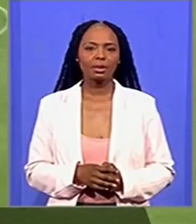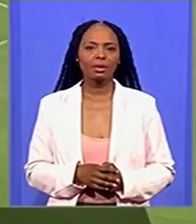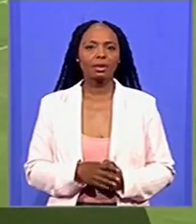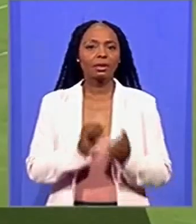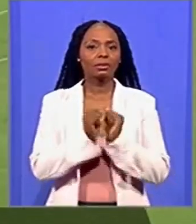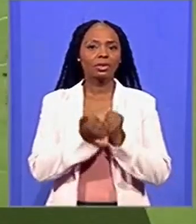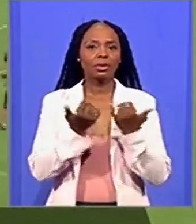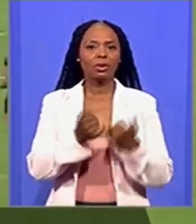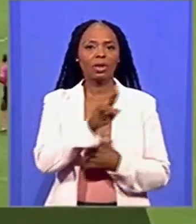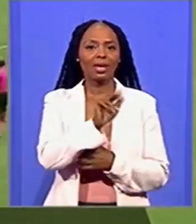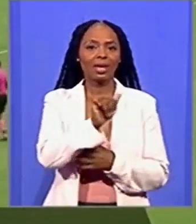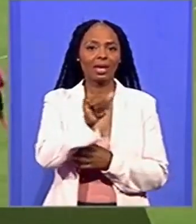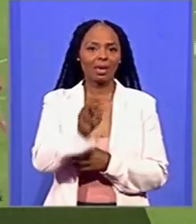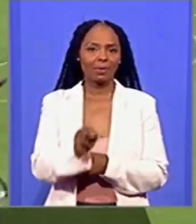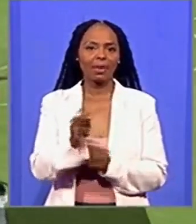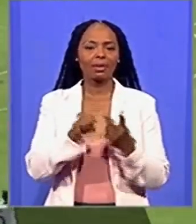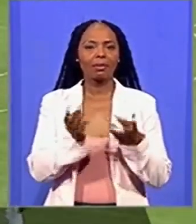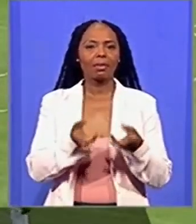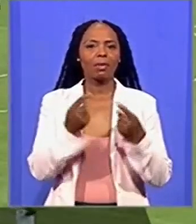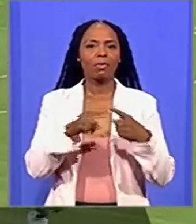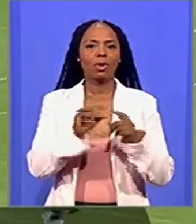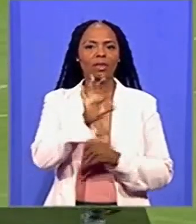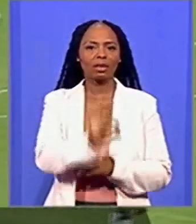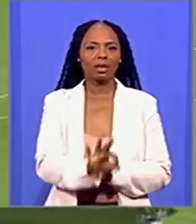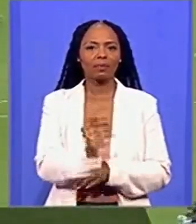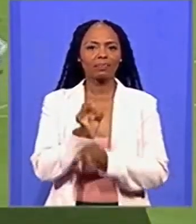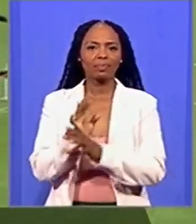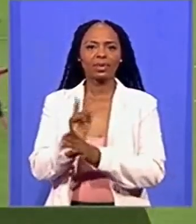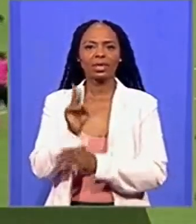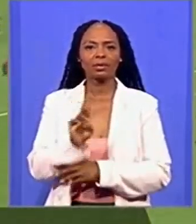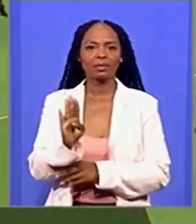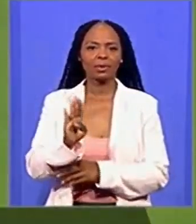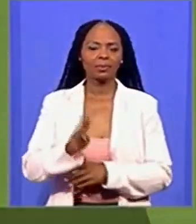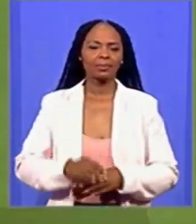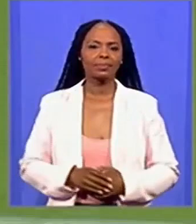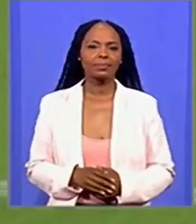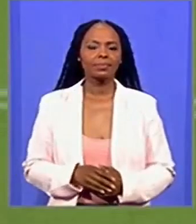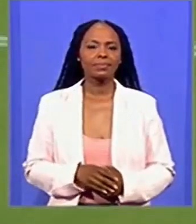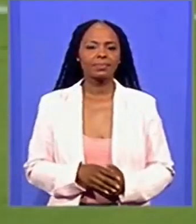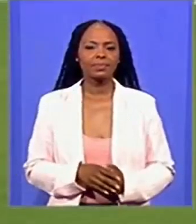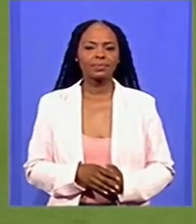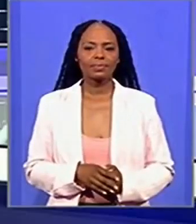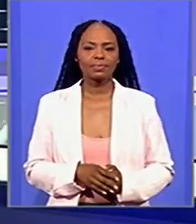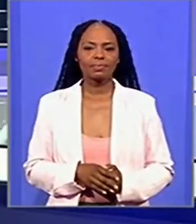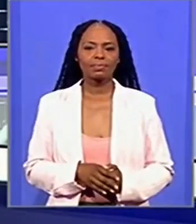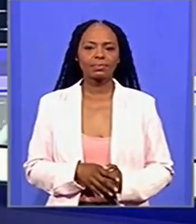Dipapading Royal AM e phumanetse dintlha tse 3 kgahlano le Richards Bay.